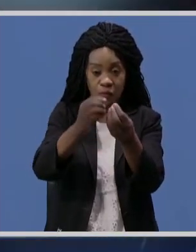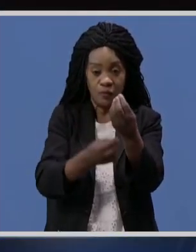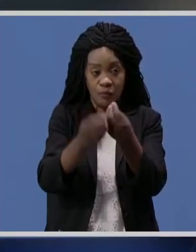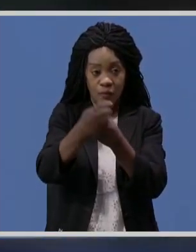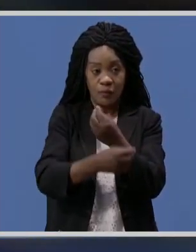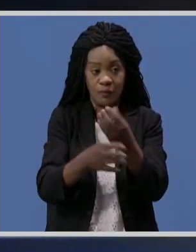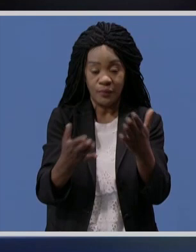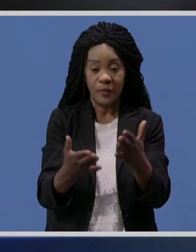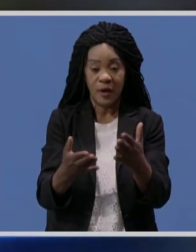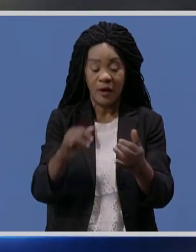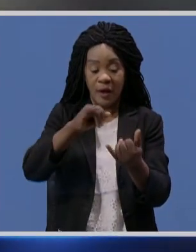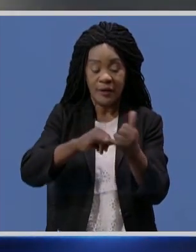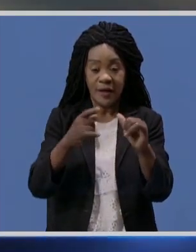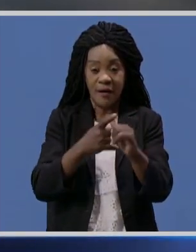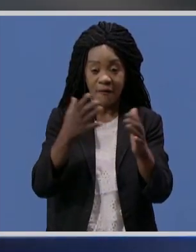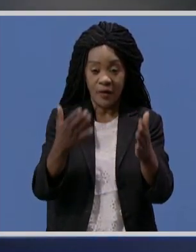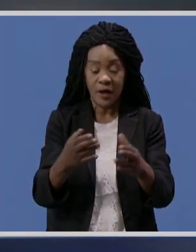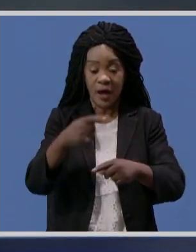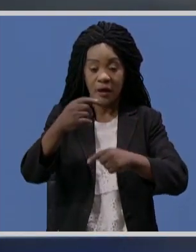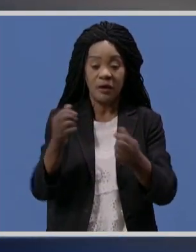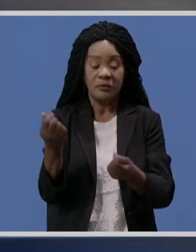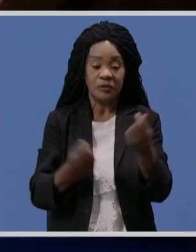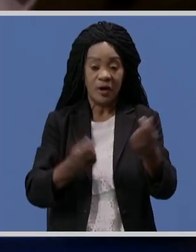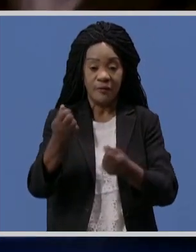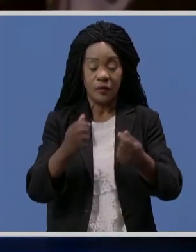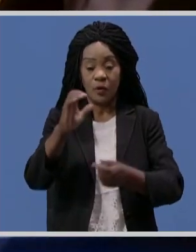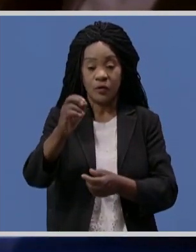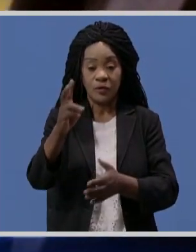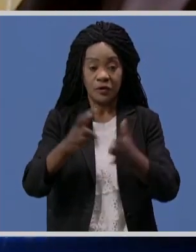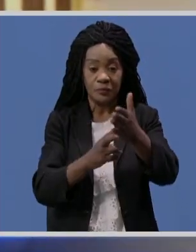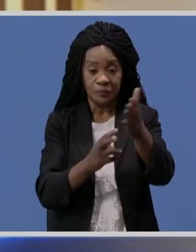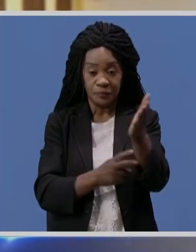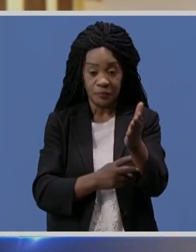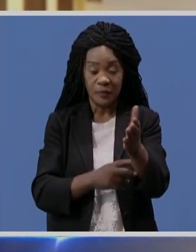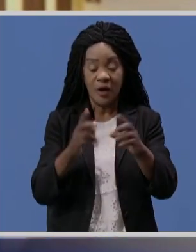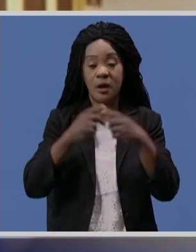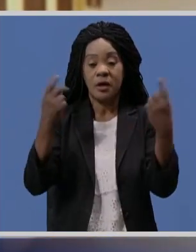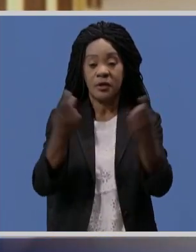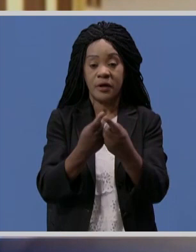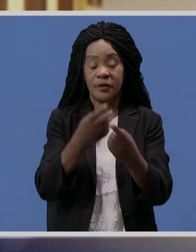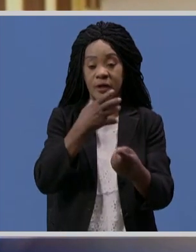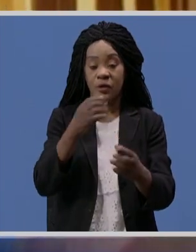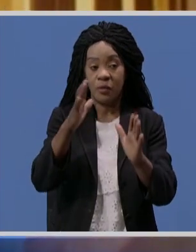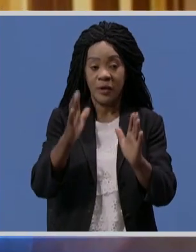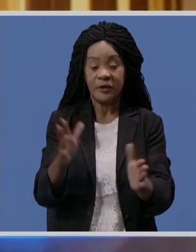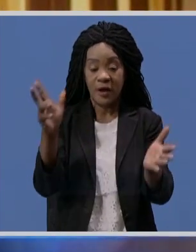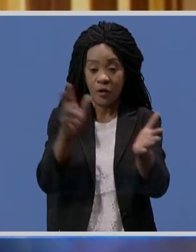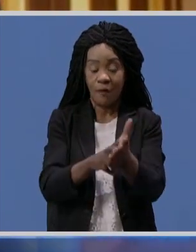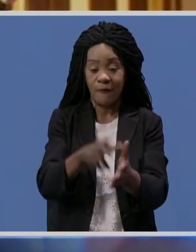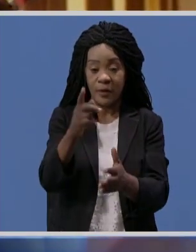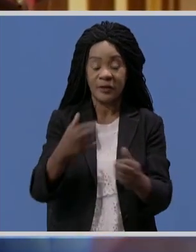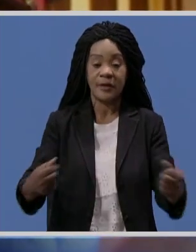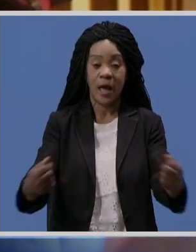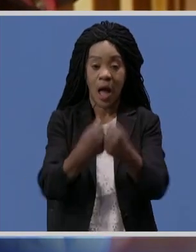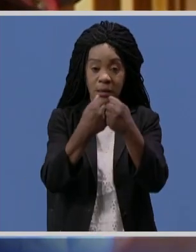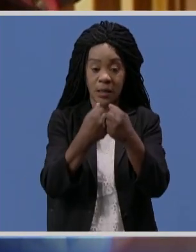hit into the South African truck heading to Chirundu District. Chirundu District Commissioner Stafford Kayame confirms. This accident